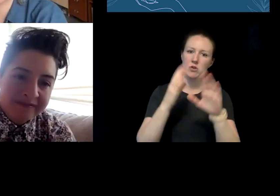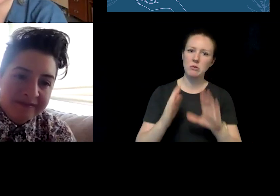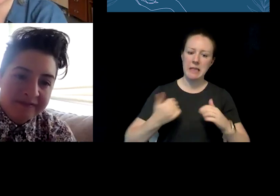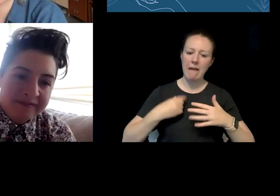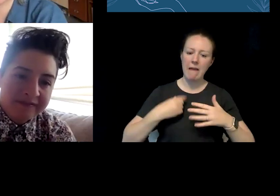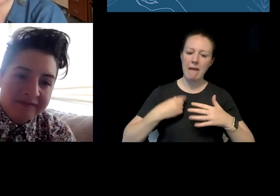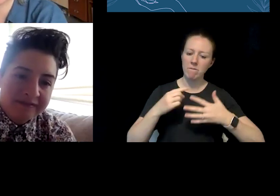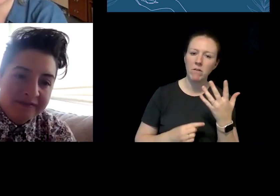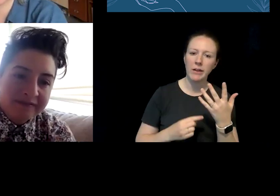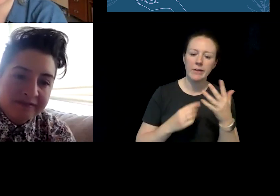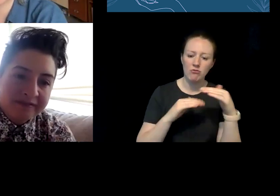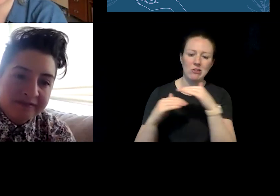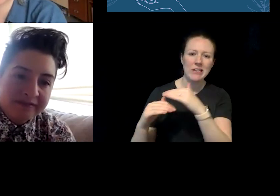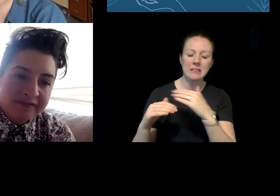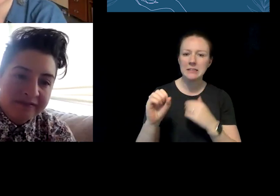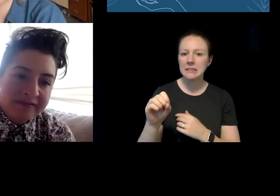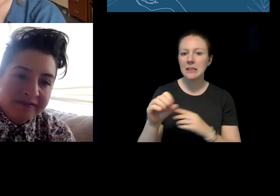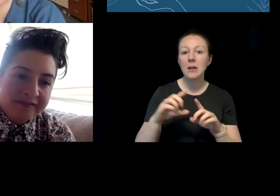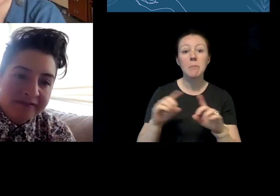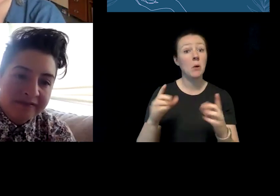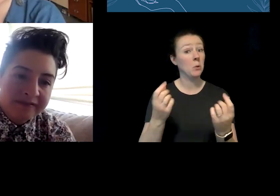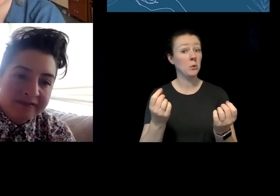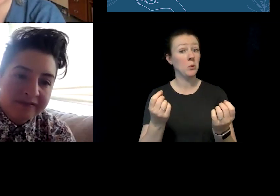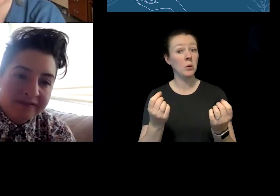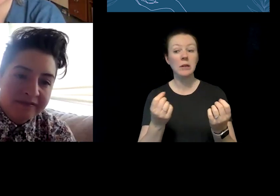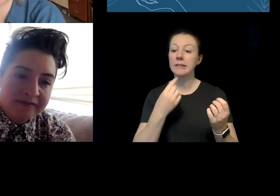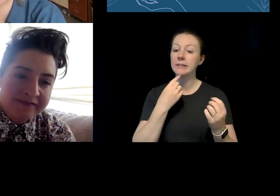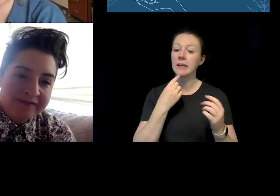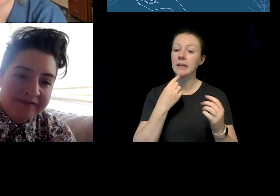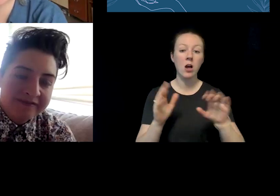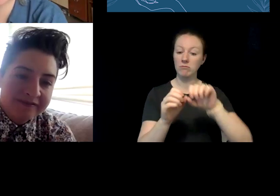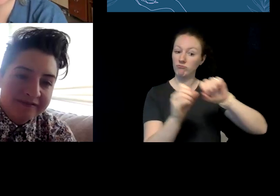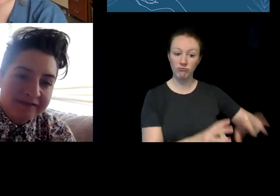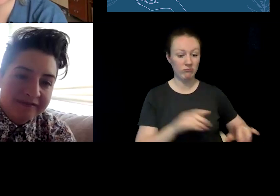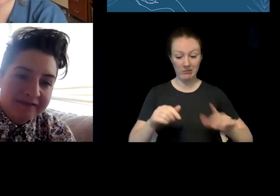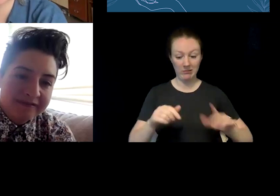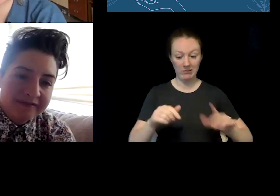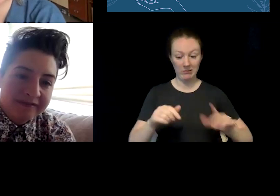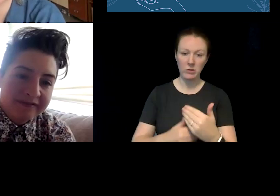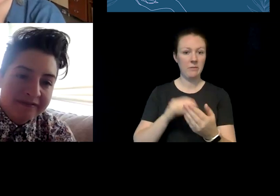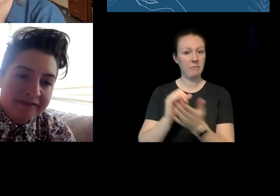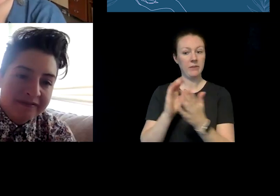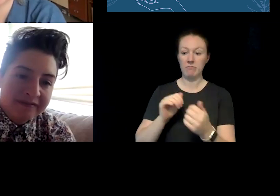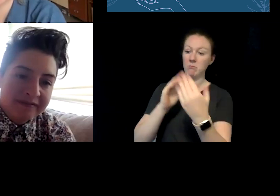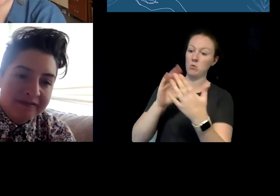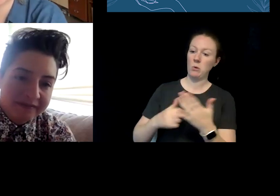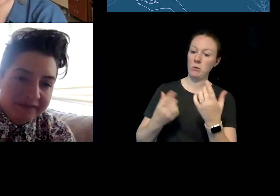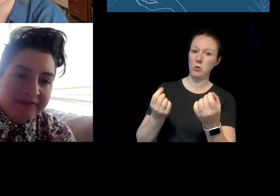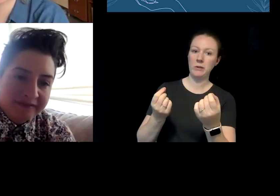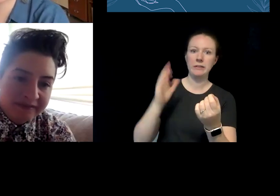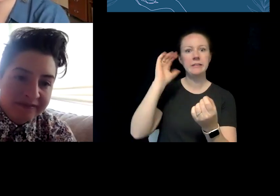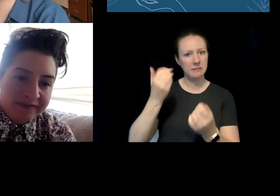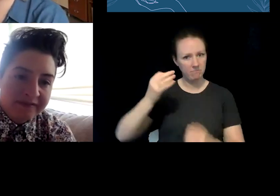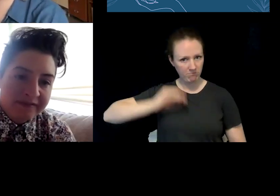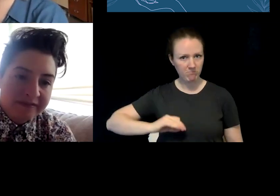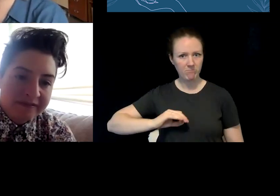But all we had to do was go, this is how we're doing it. This is the process. And it worked so well for that particular